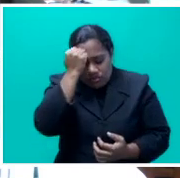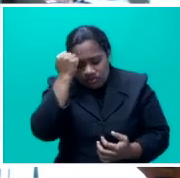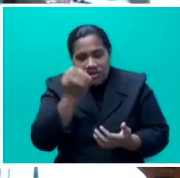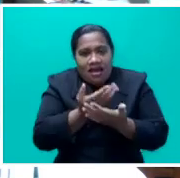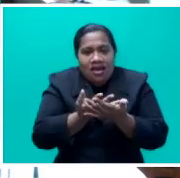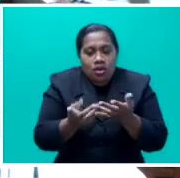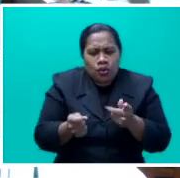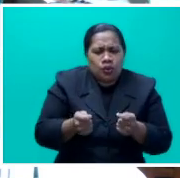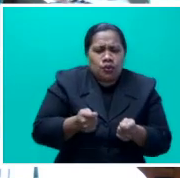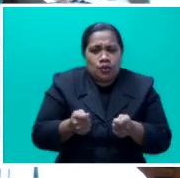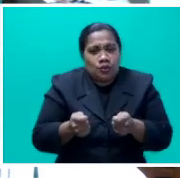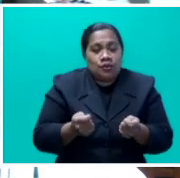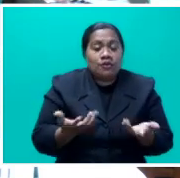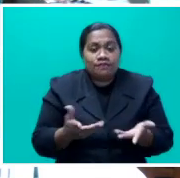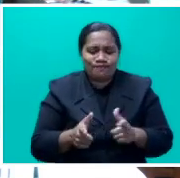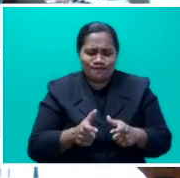related